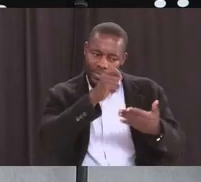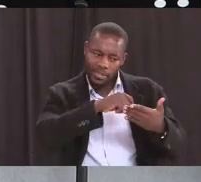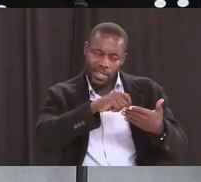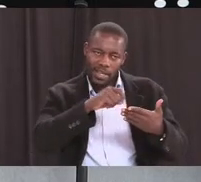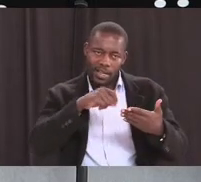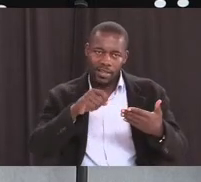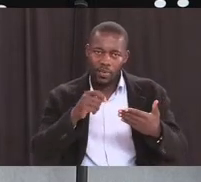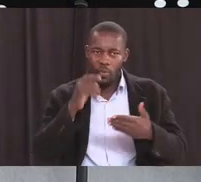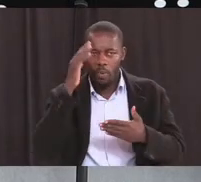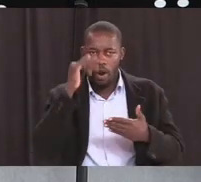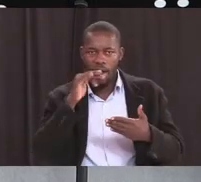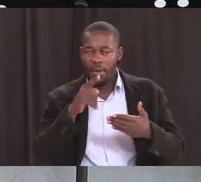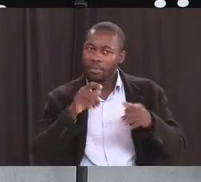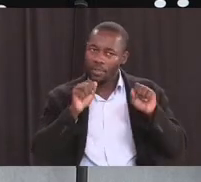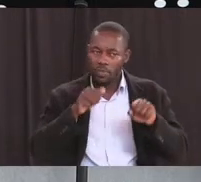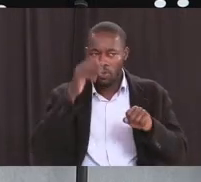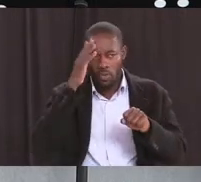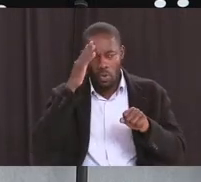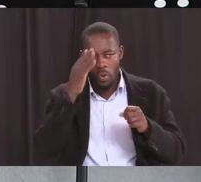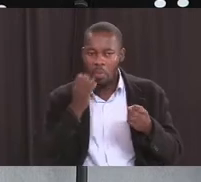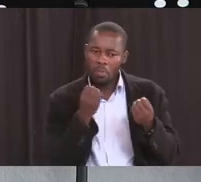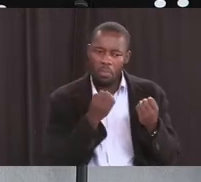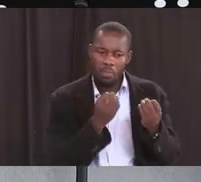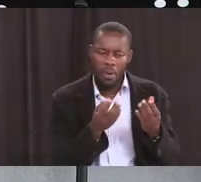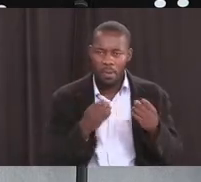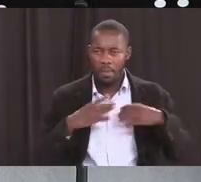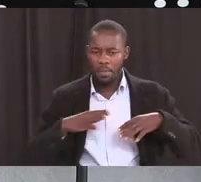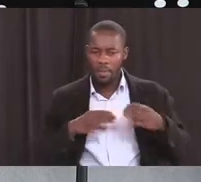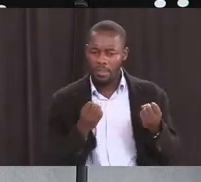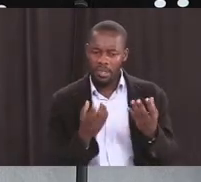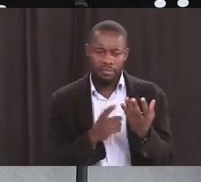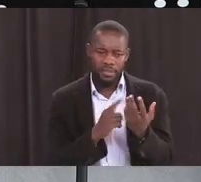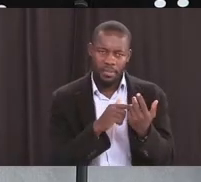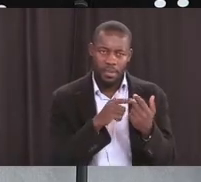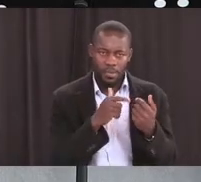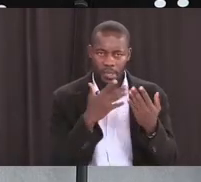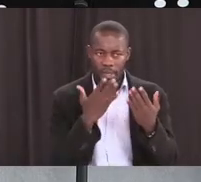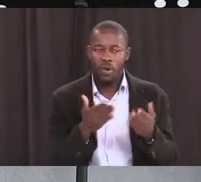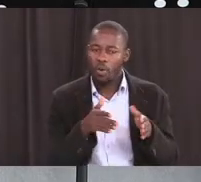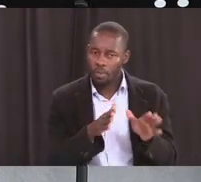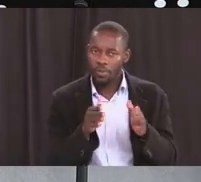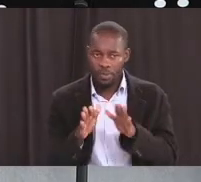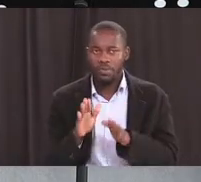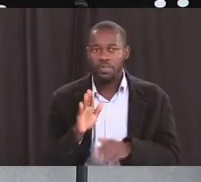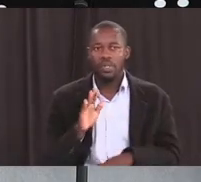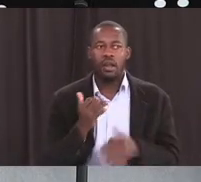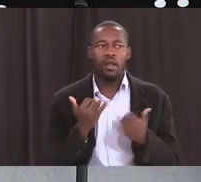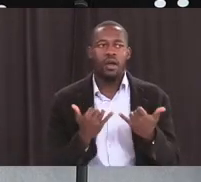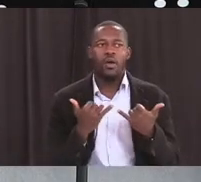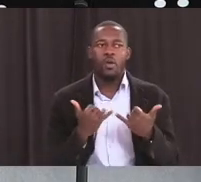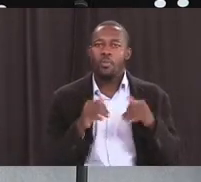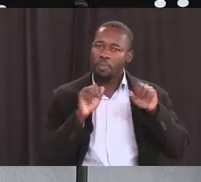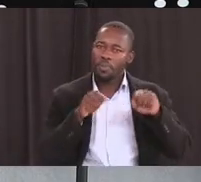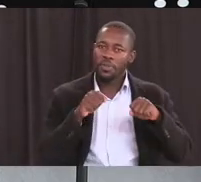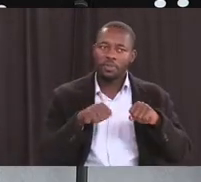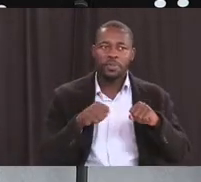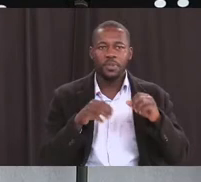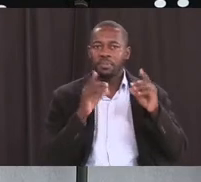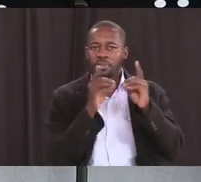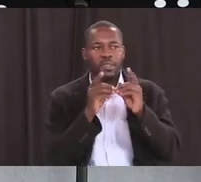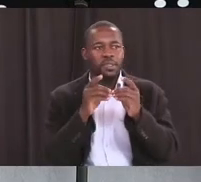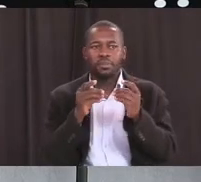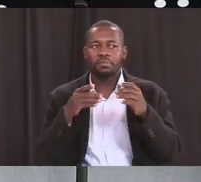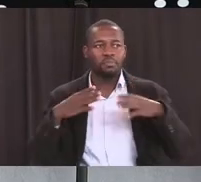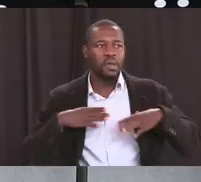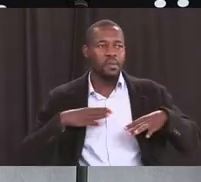can know how many people we're catering for. And this is an opportunity for you just to meet people within the church and some of the